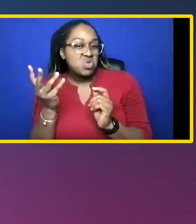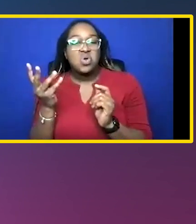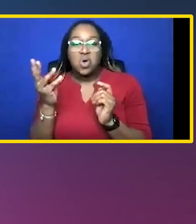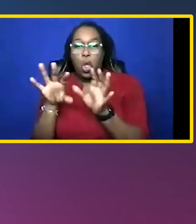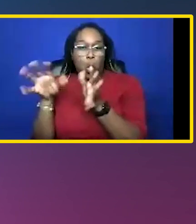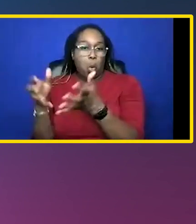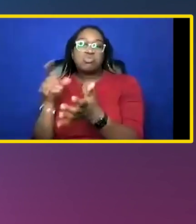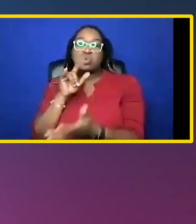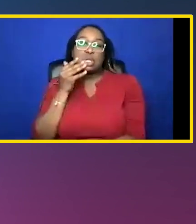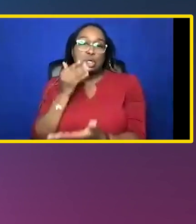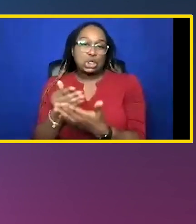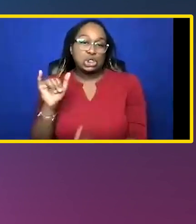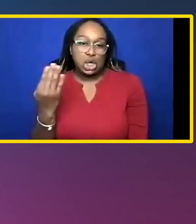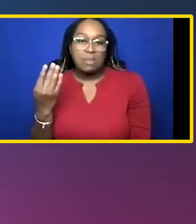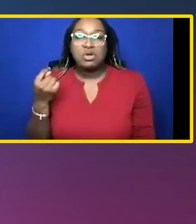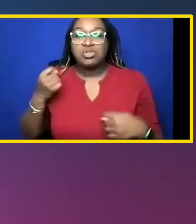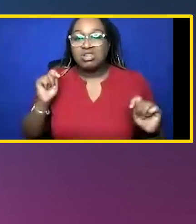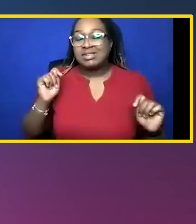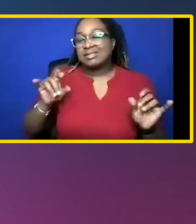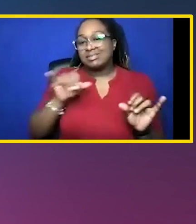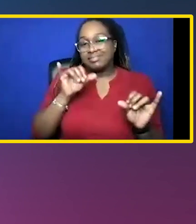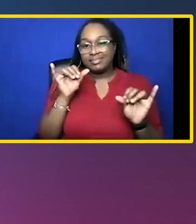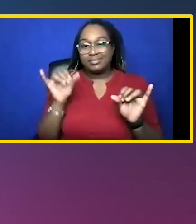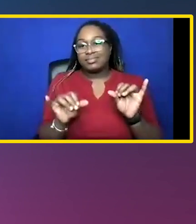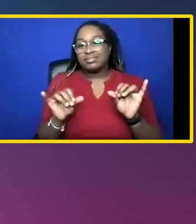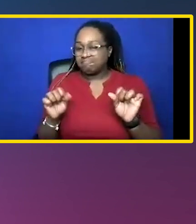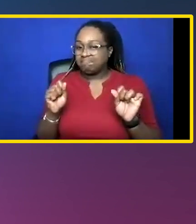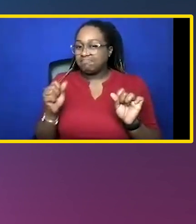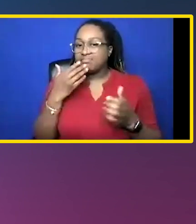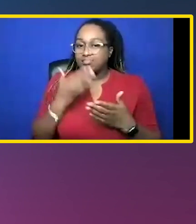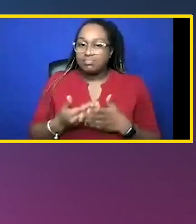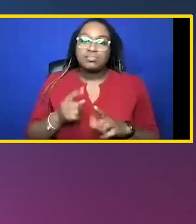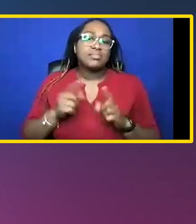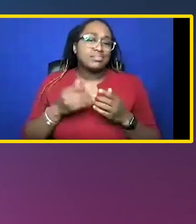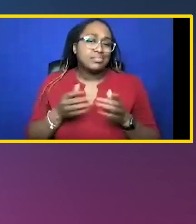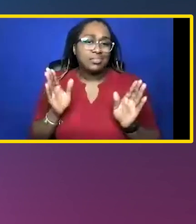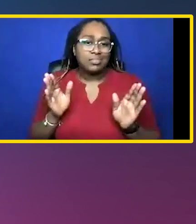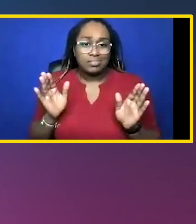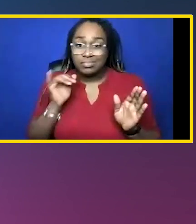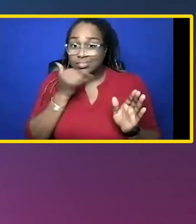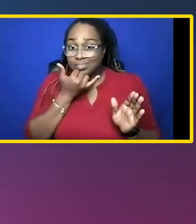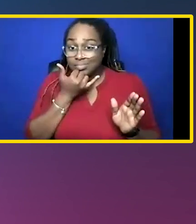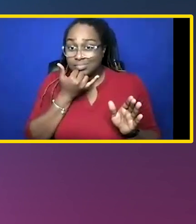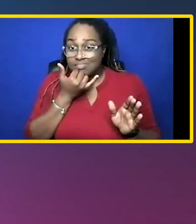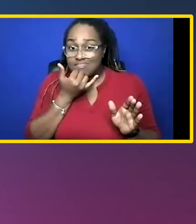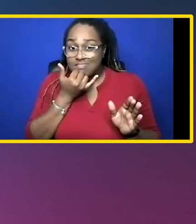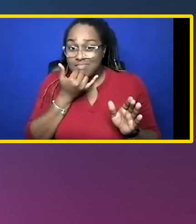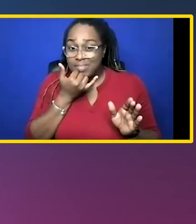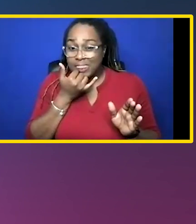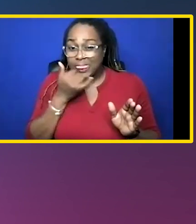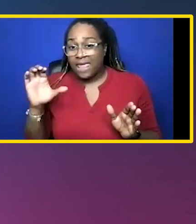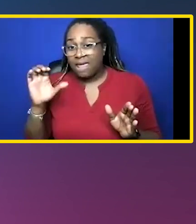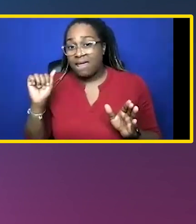done a really, really good job of trying to remain solid. But I think overall, where we went wrong is our cable